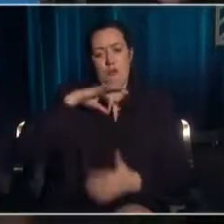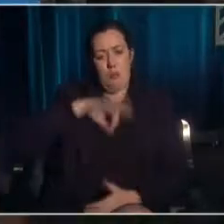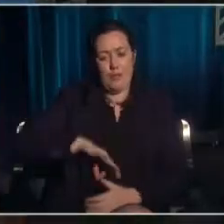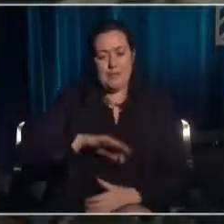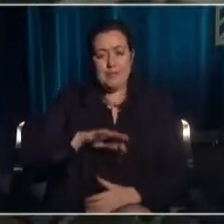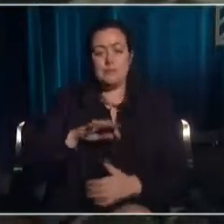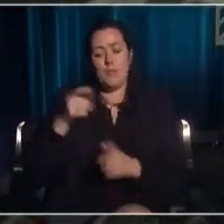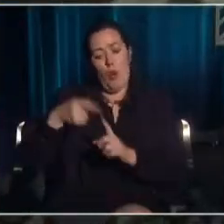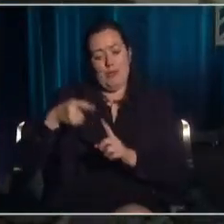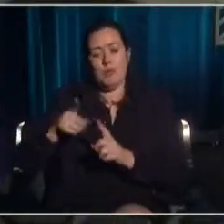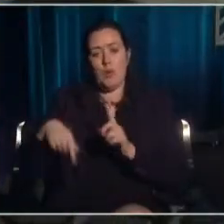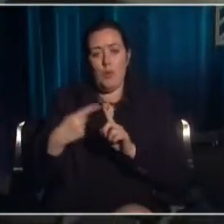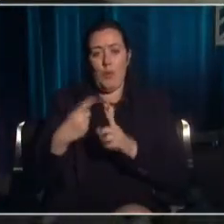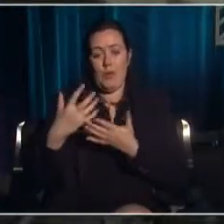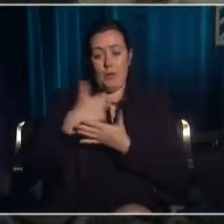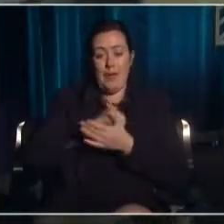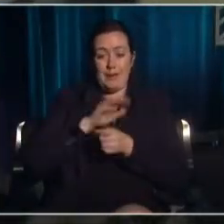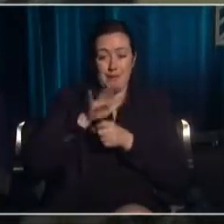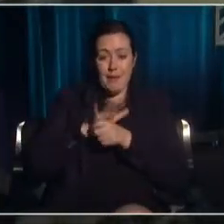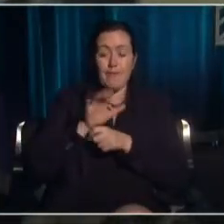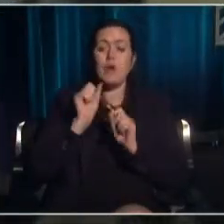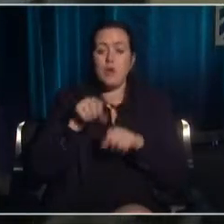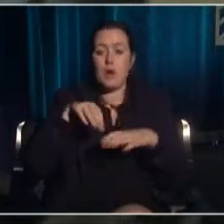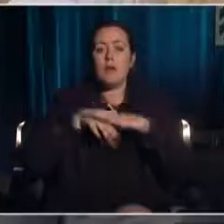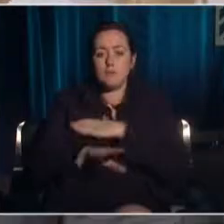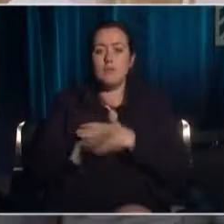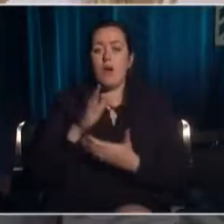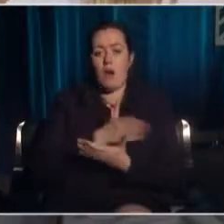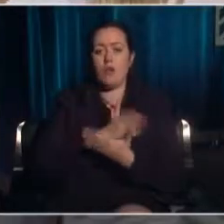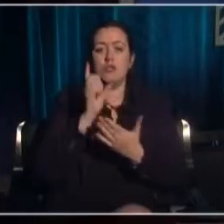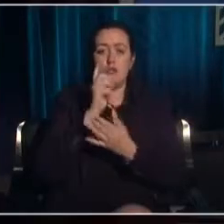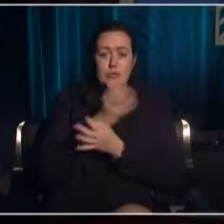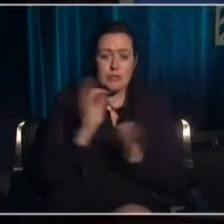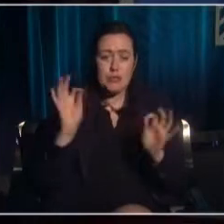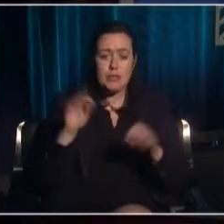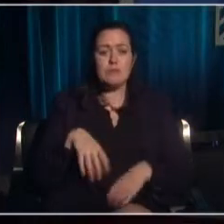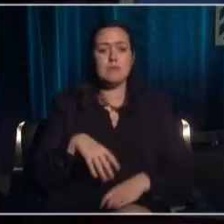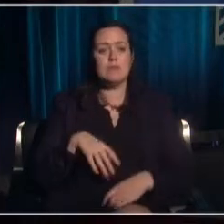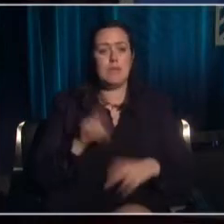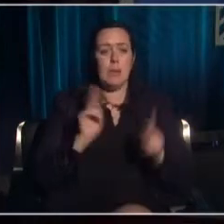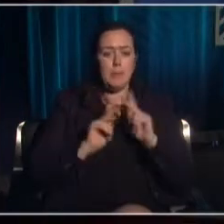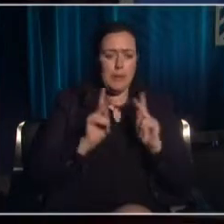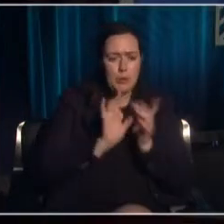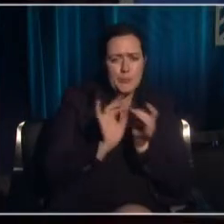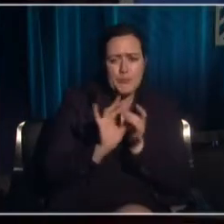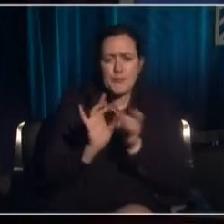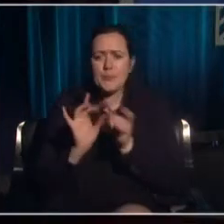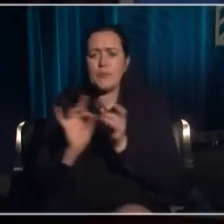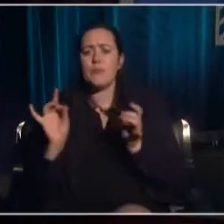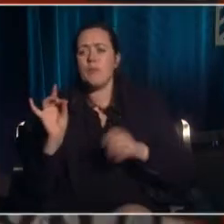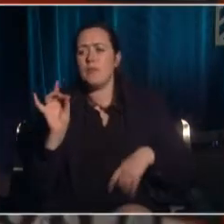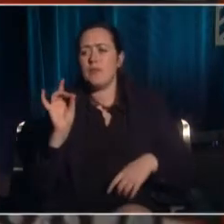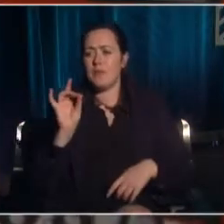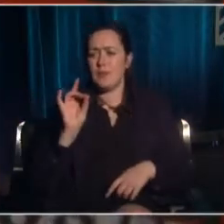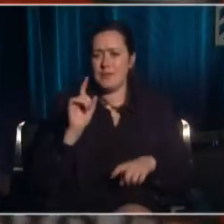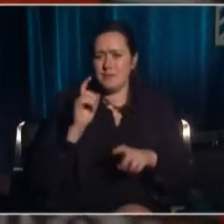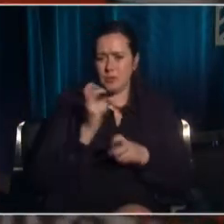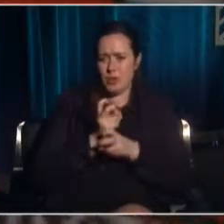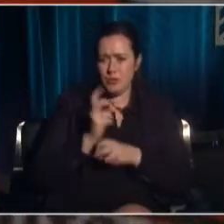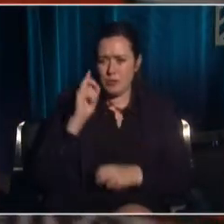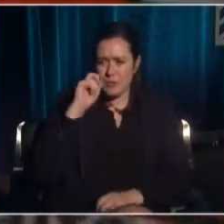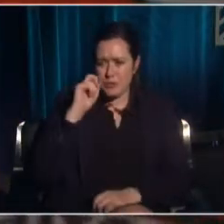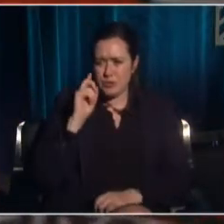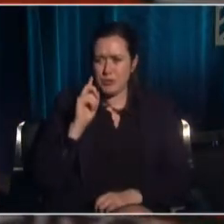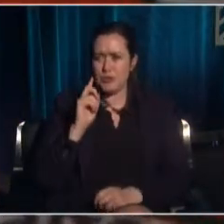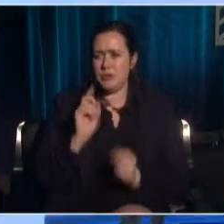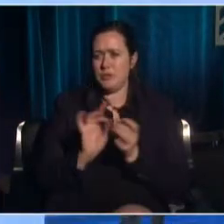signed a lot of petitions, emailed a lot of world leaders. To actually speak to my senator who I've never spoken to before, mean, that was really cool. This is the only festival